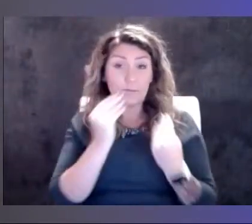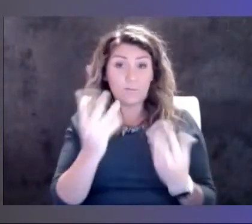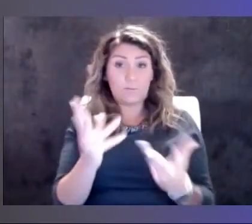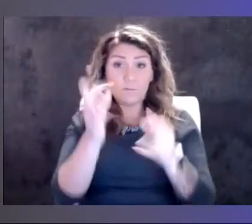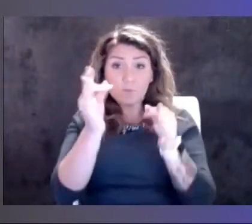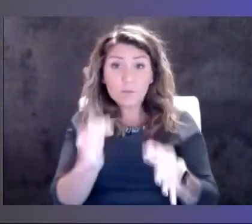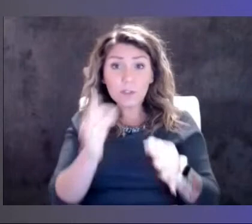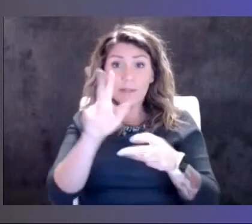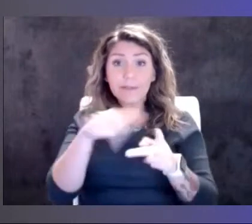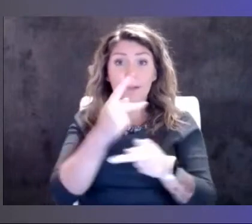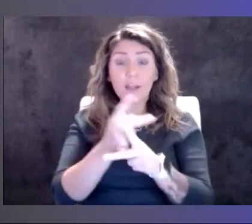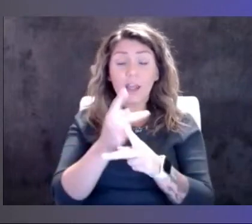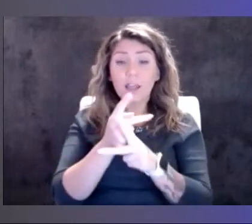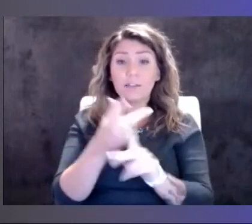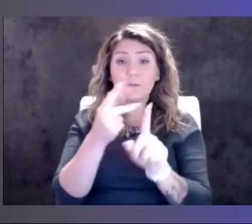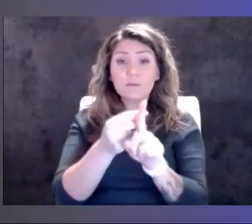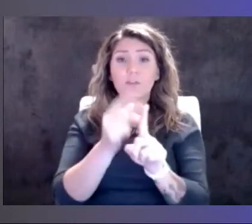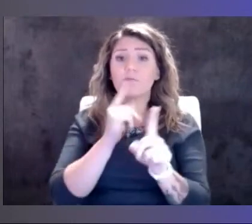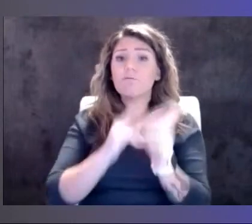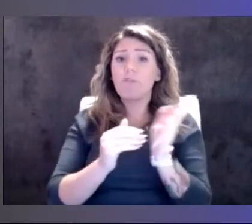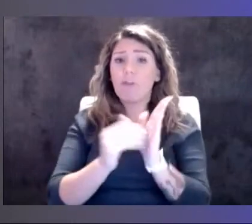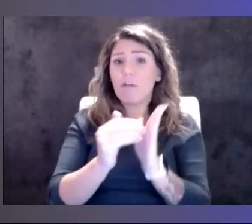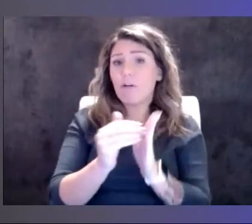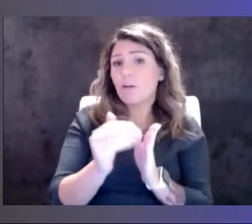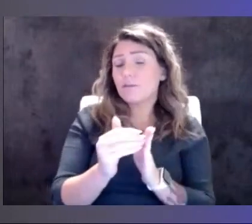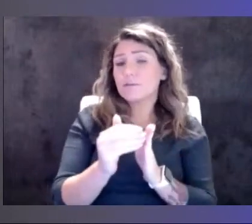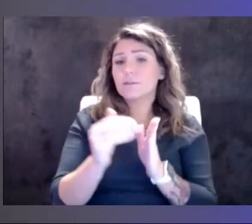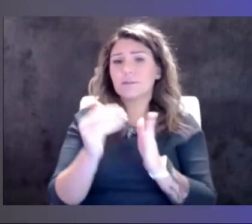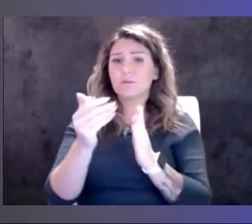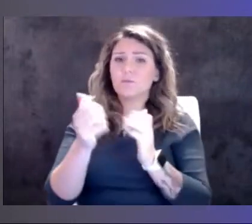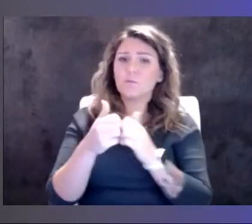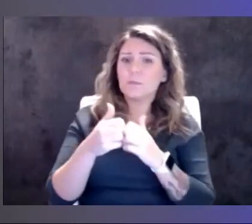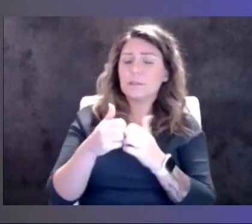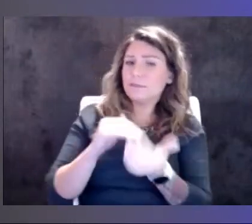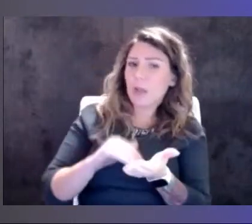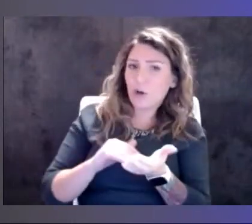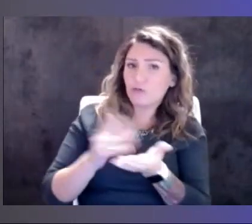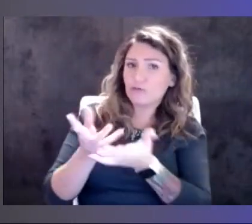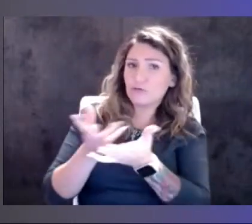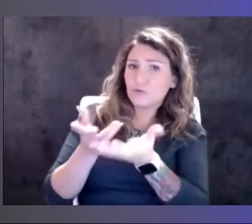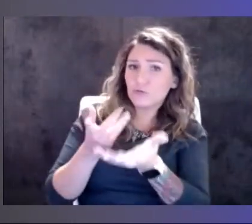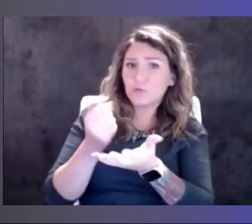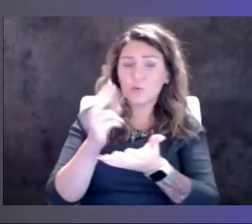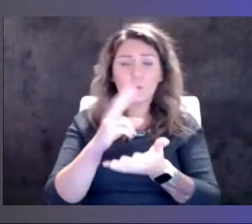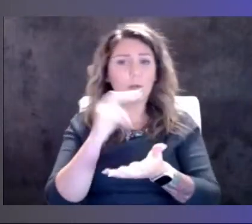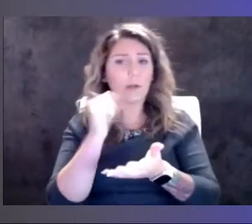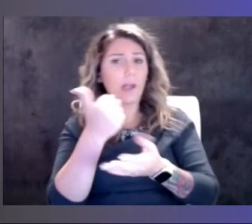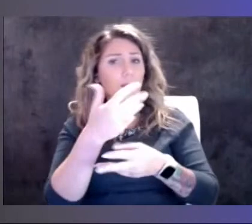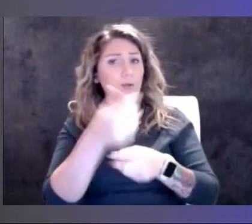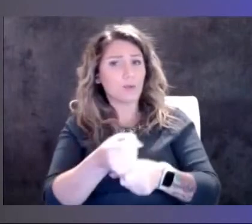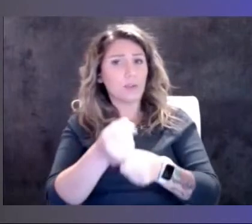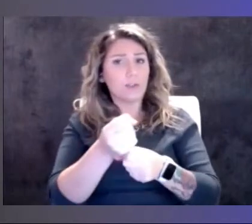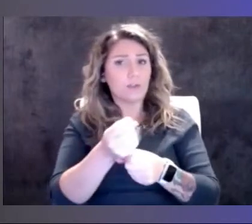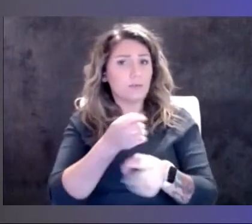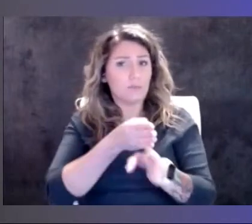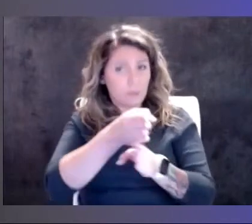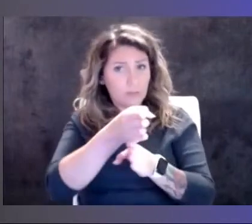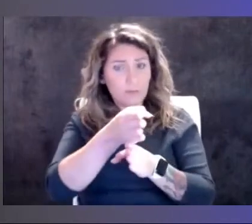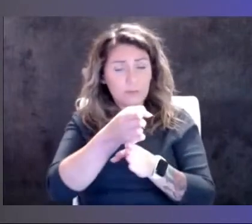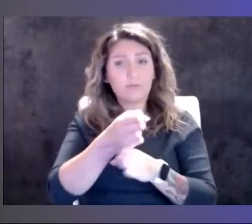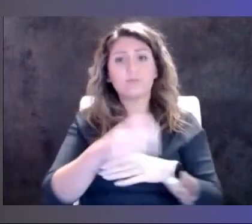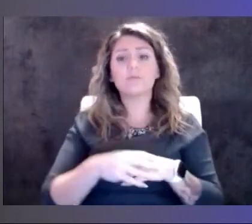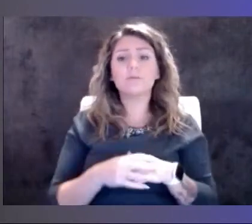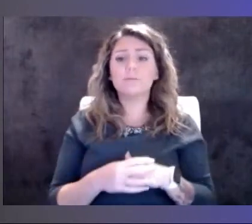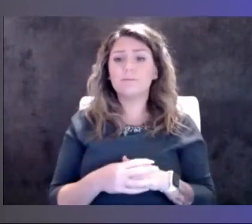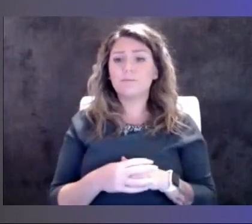getting oftentimes in conversation with their doctor or another trusted professionals that they're getting at. And